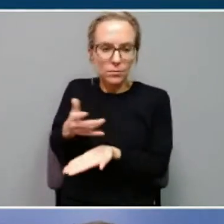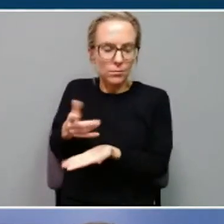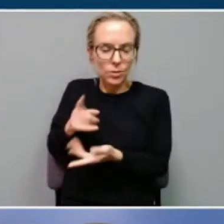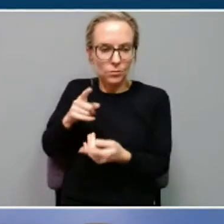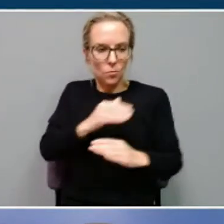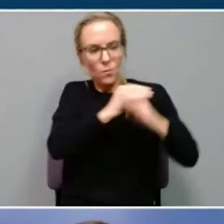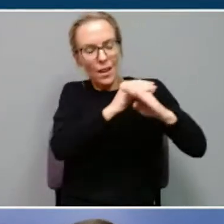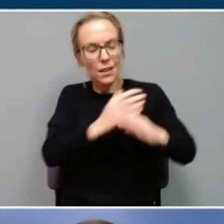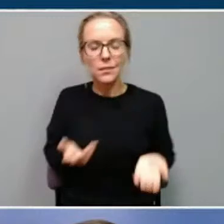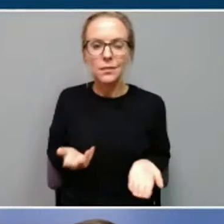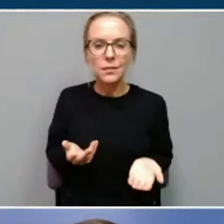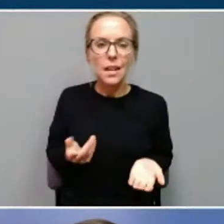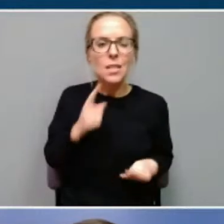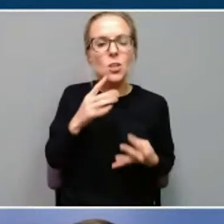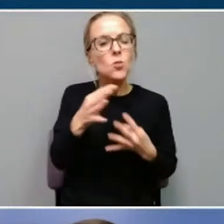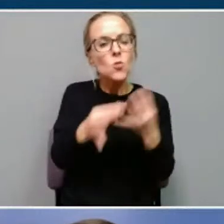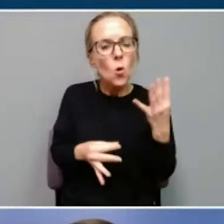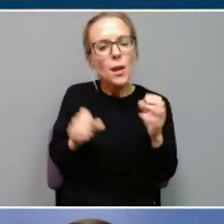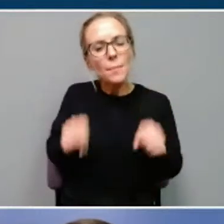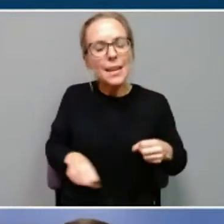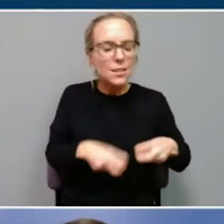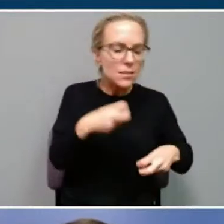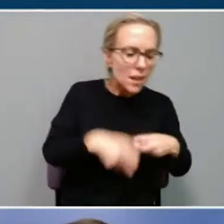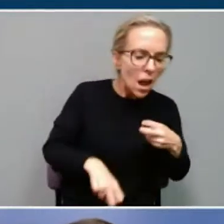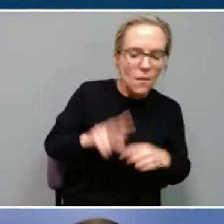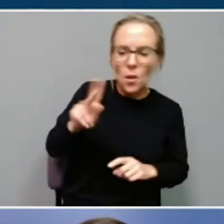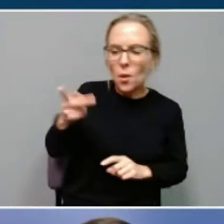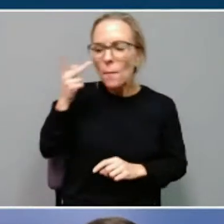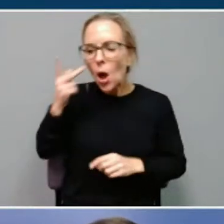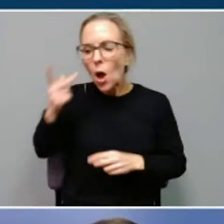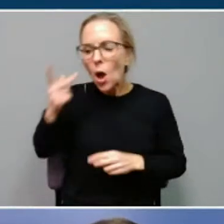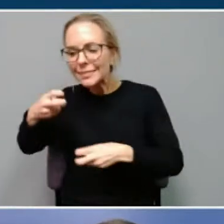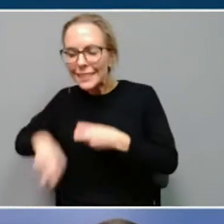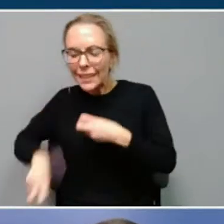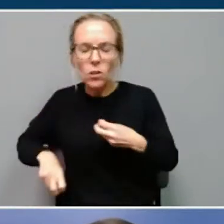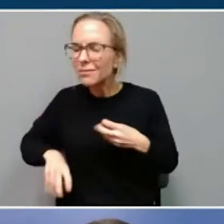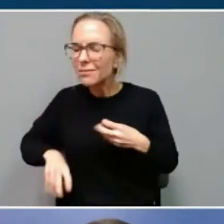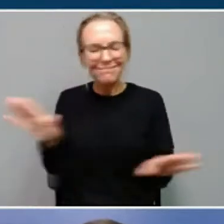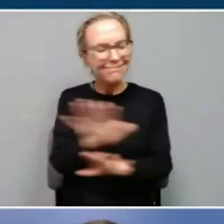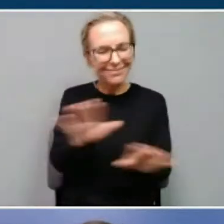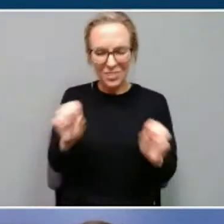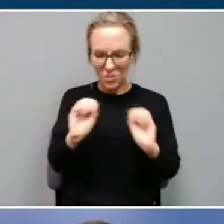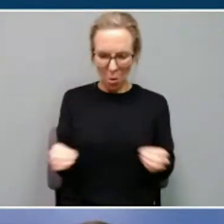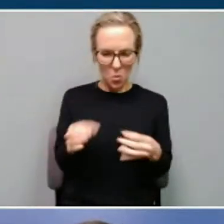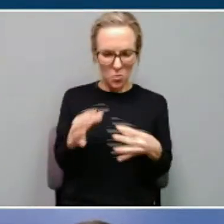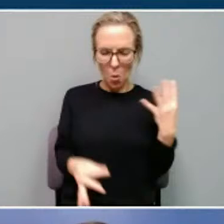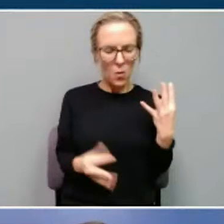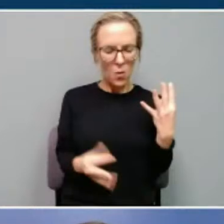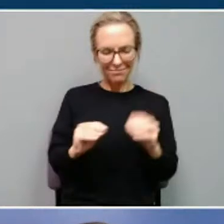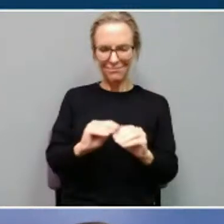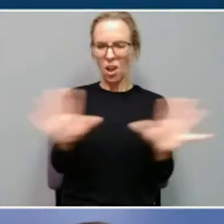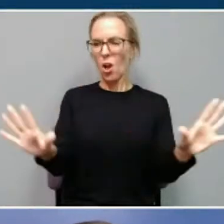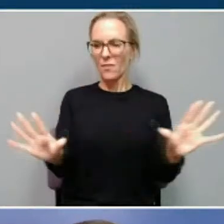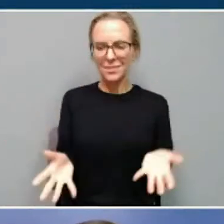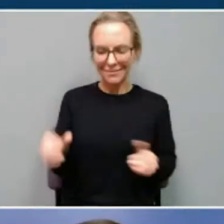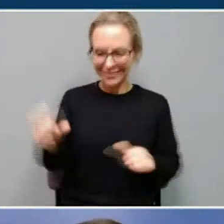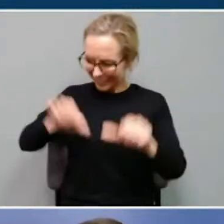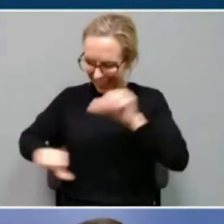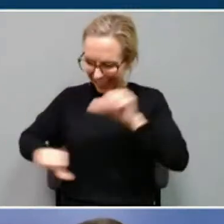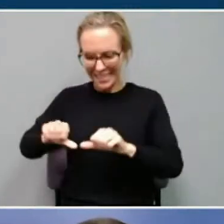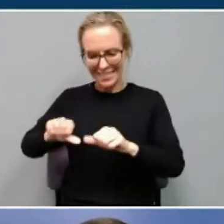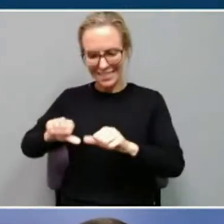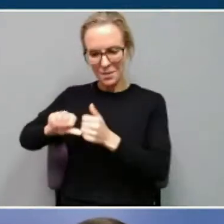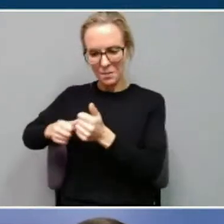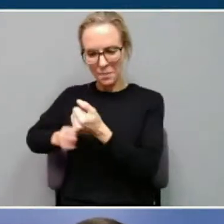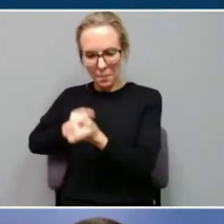say that choices can be tough or politics can be difficult about it. There is no choice here. There is science and there is fact, and it's clear.